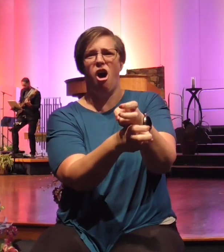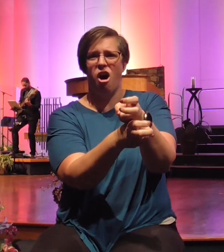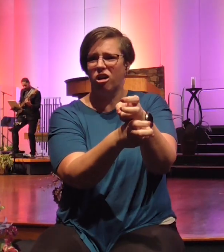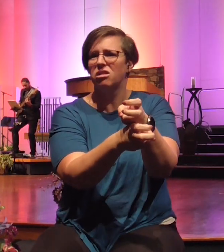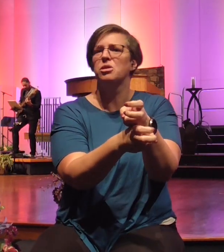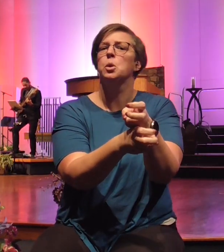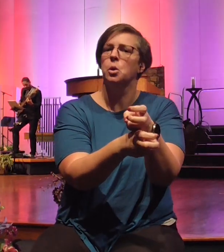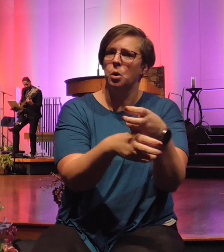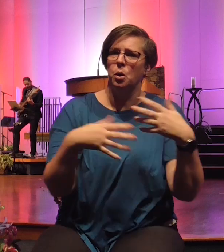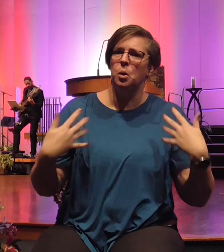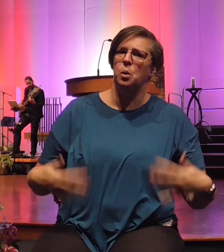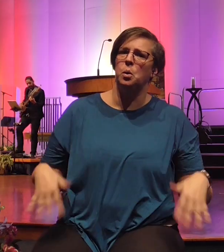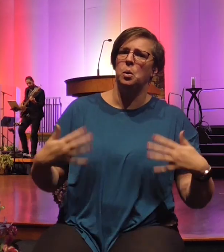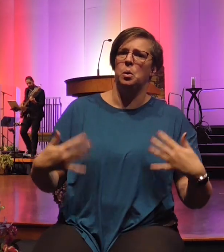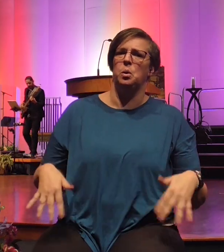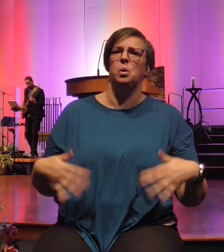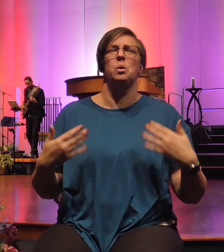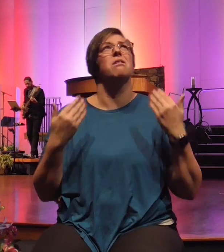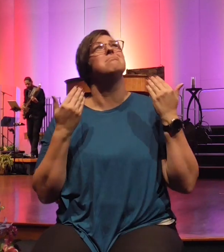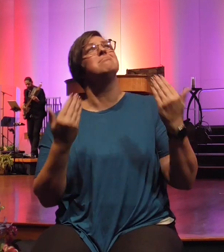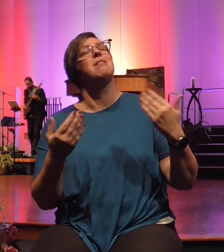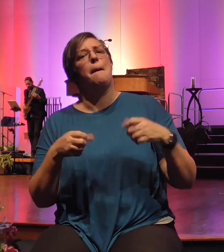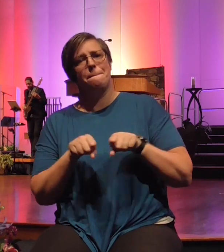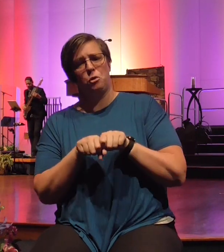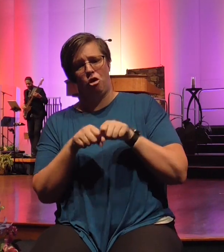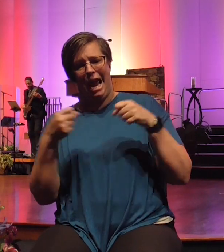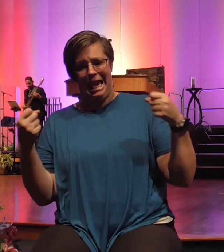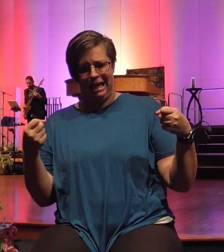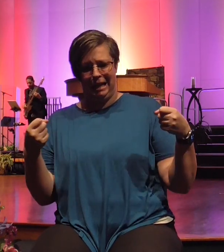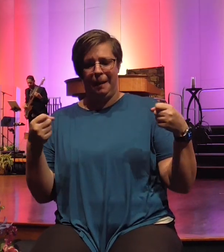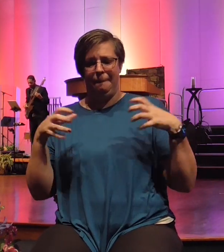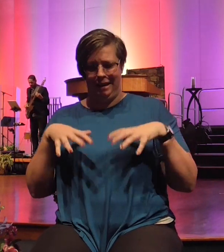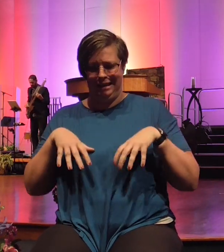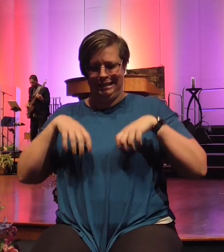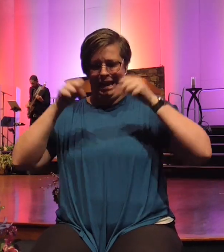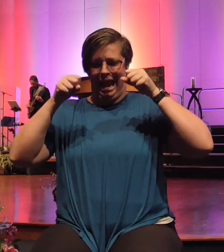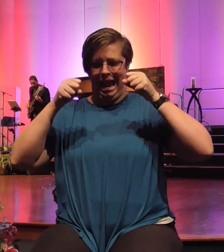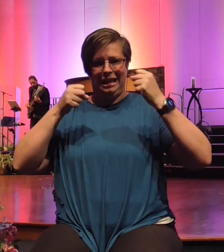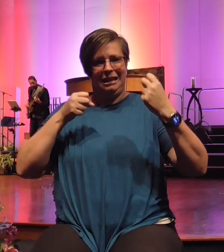Oh, break me, take me, climb inside.